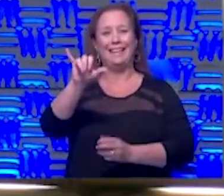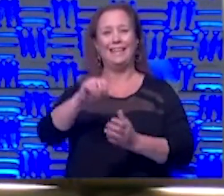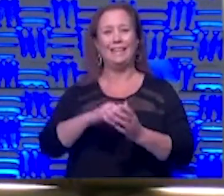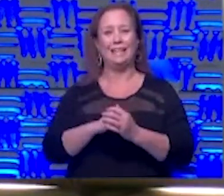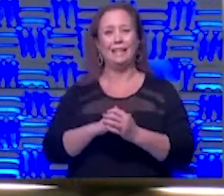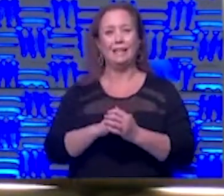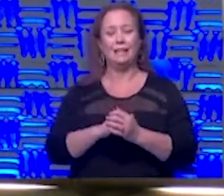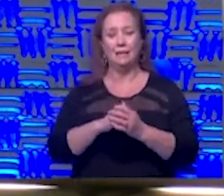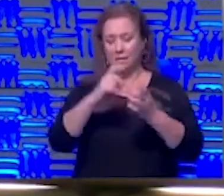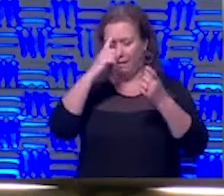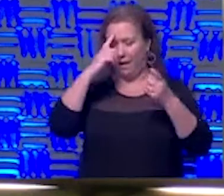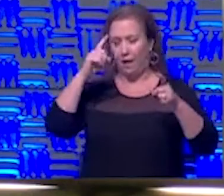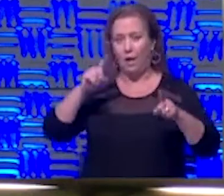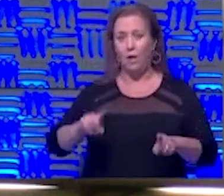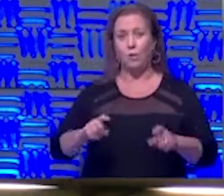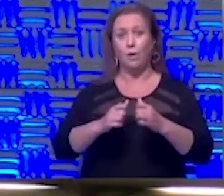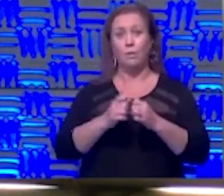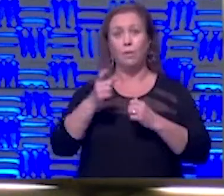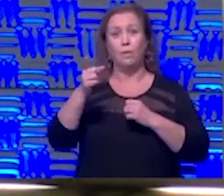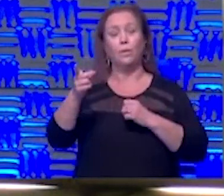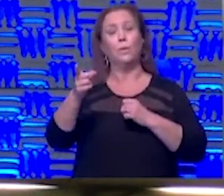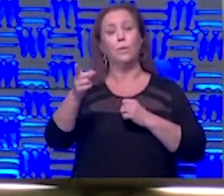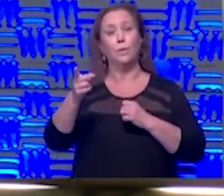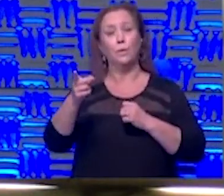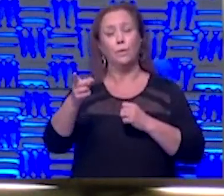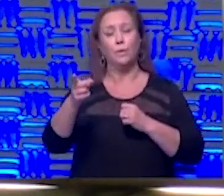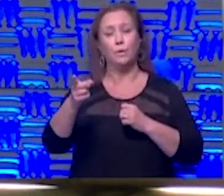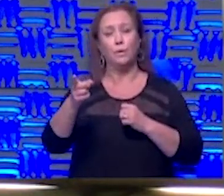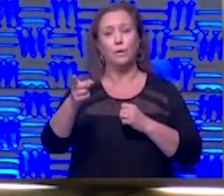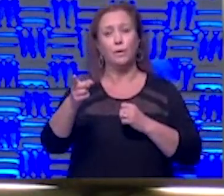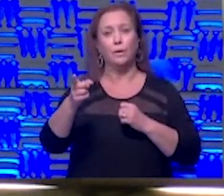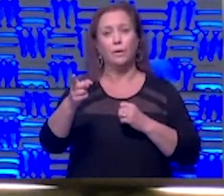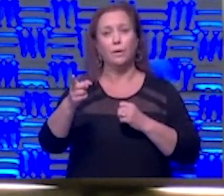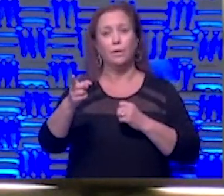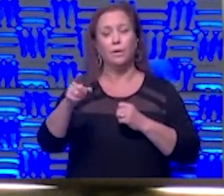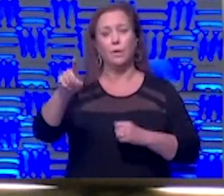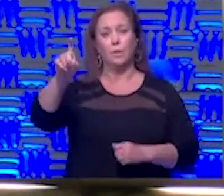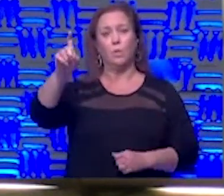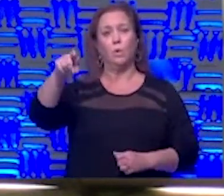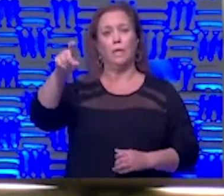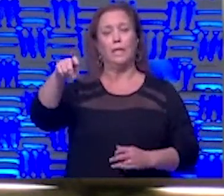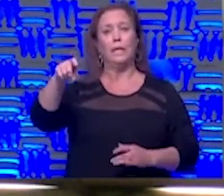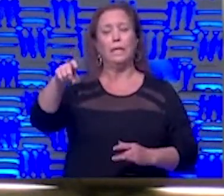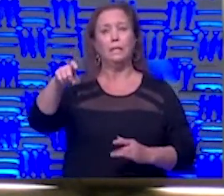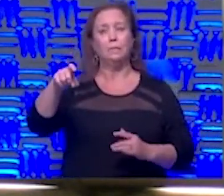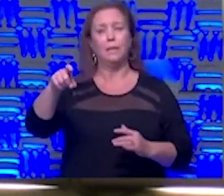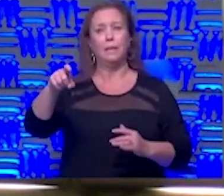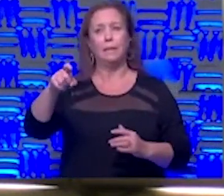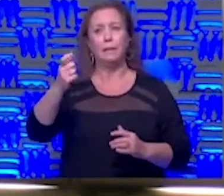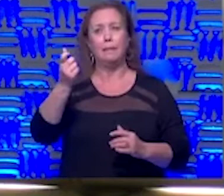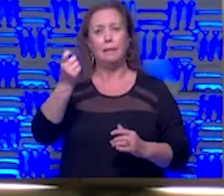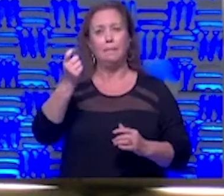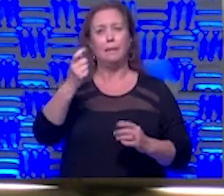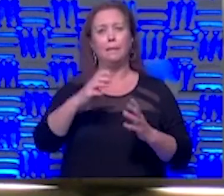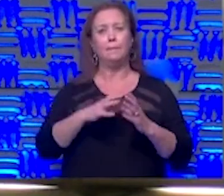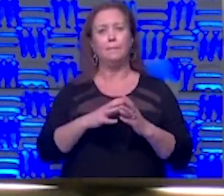I concur. I think we need to be a little bit